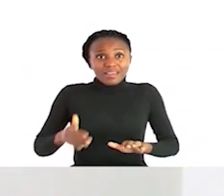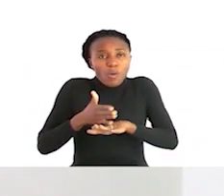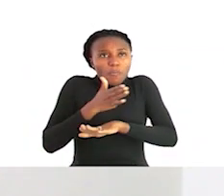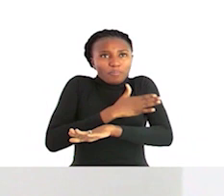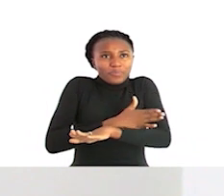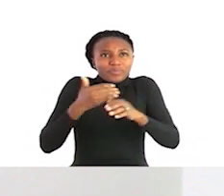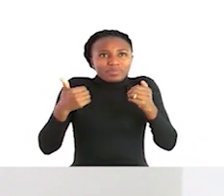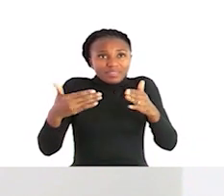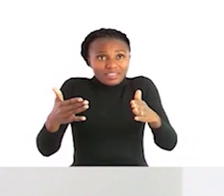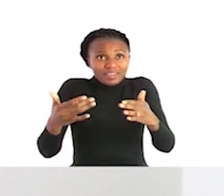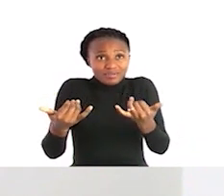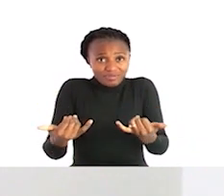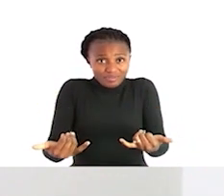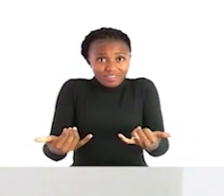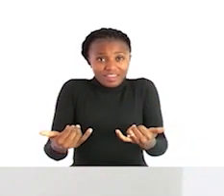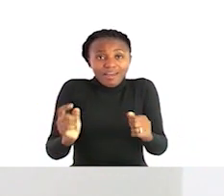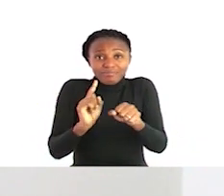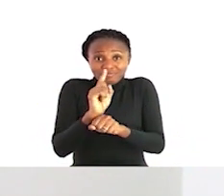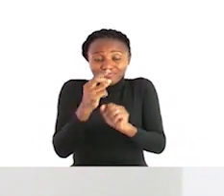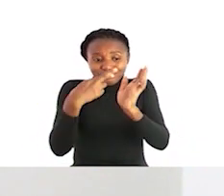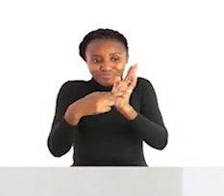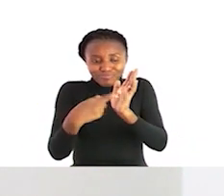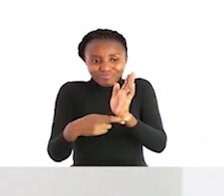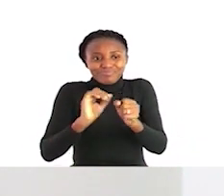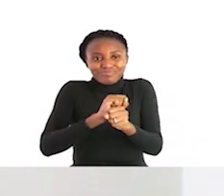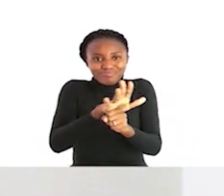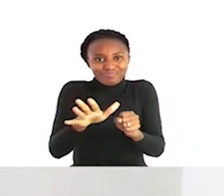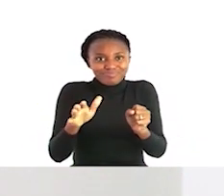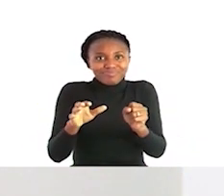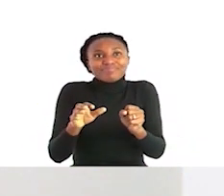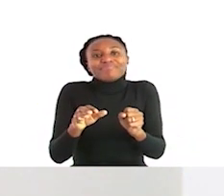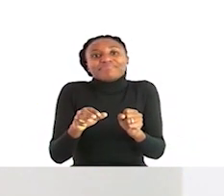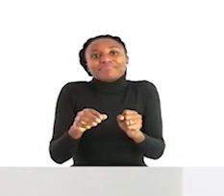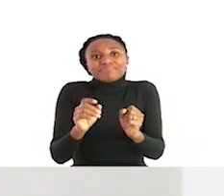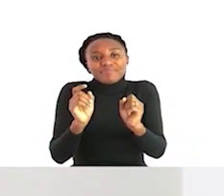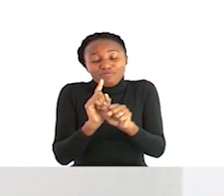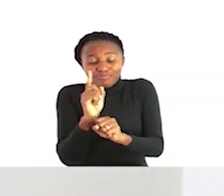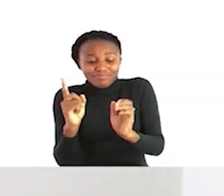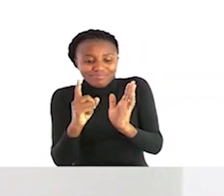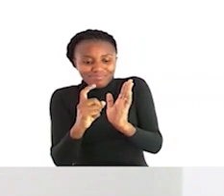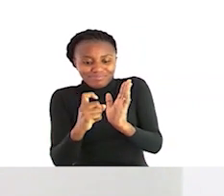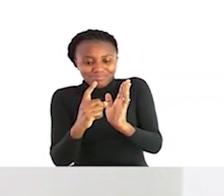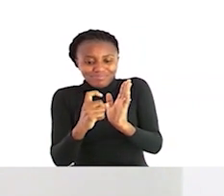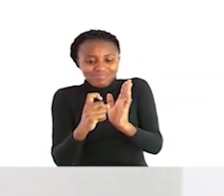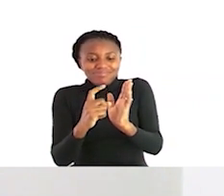begin today's lesson, let us abide to COVID-19's rules. We'll begin by sanitizing our hands,